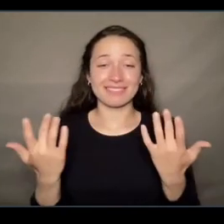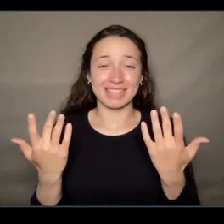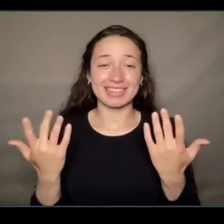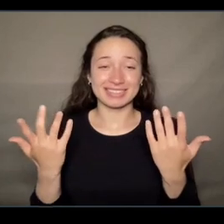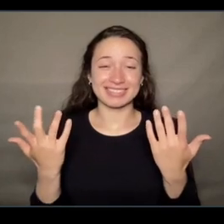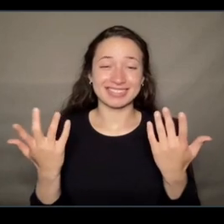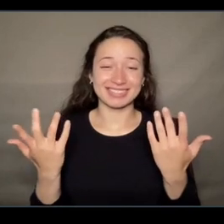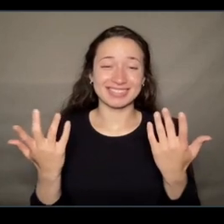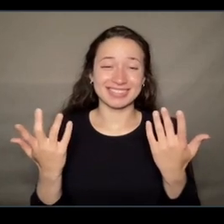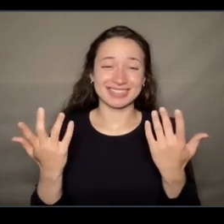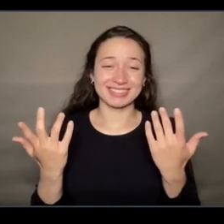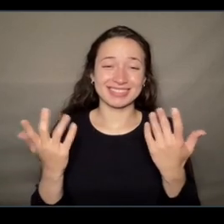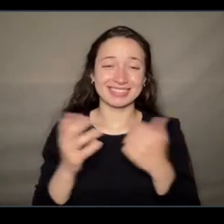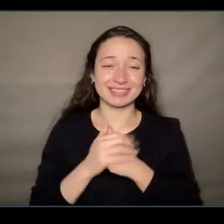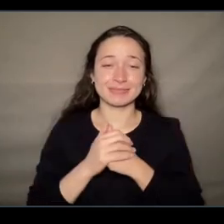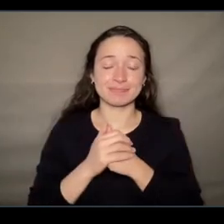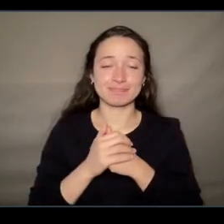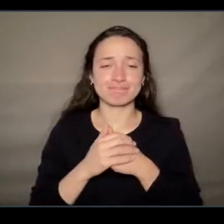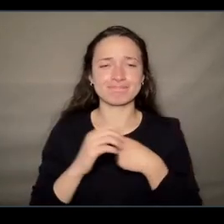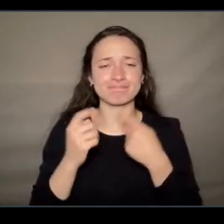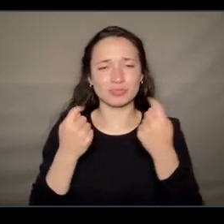writing poems about this event.